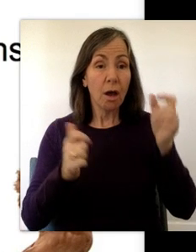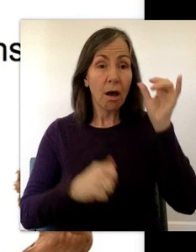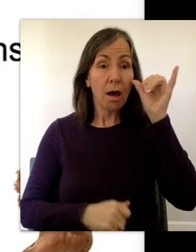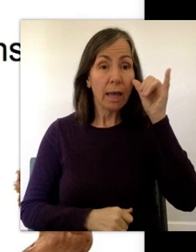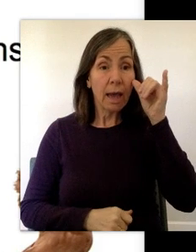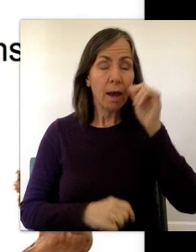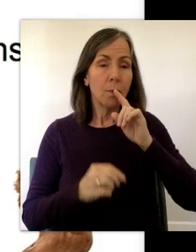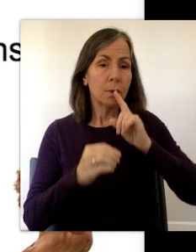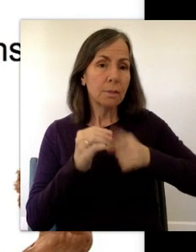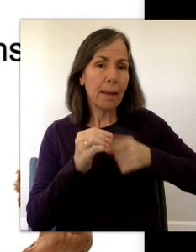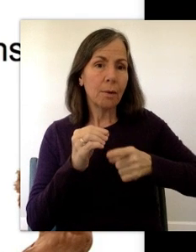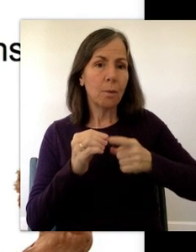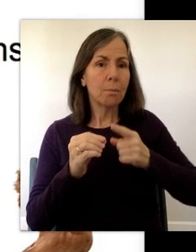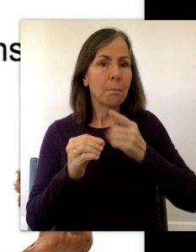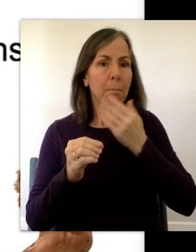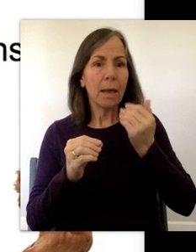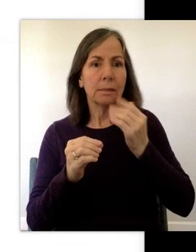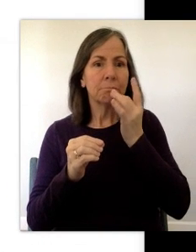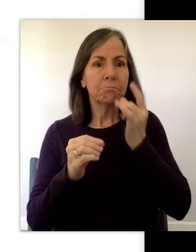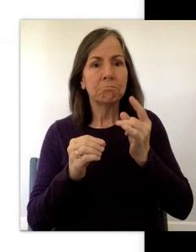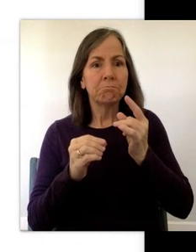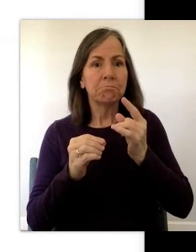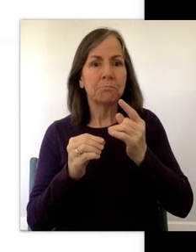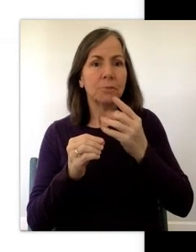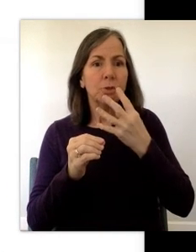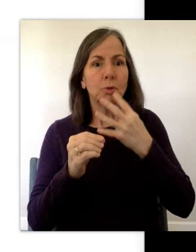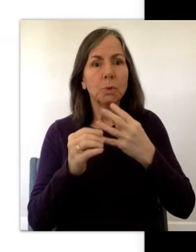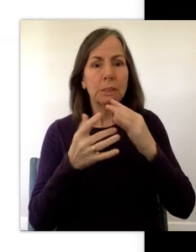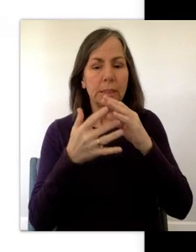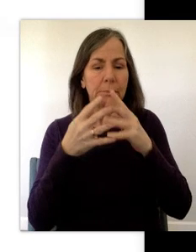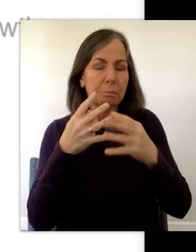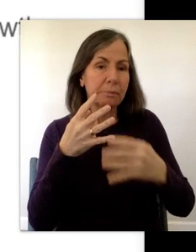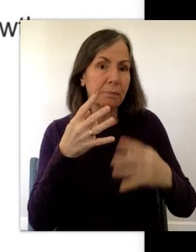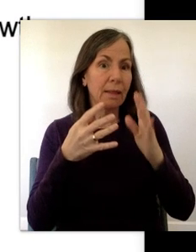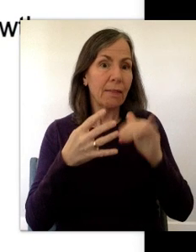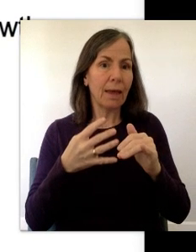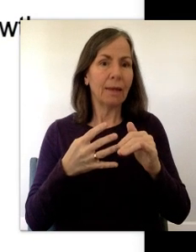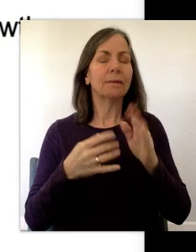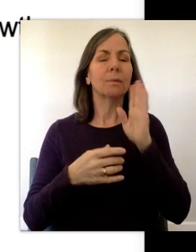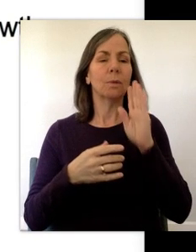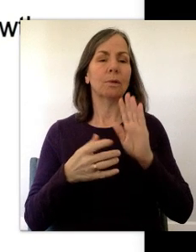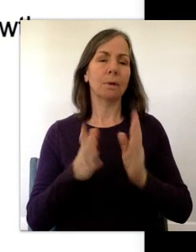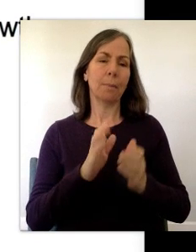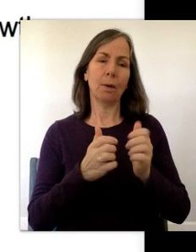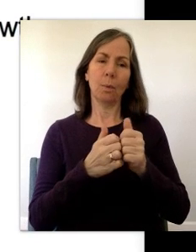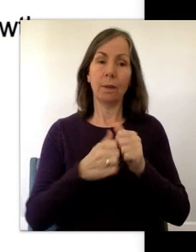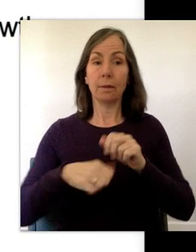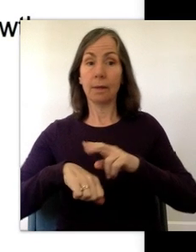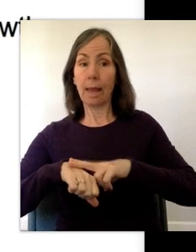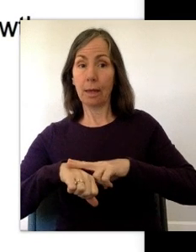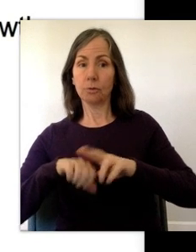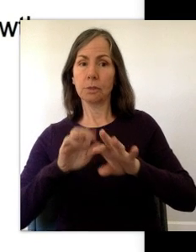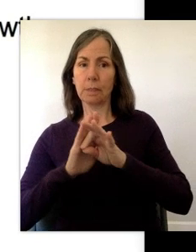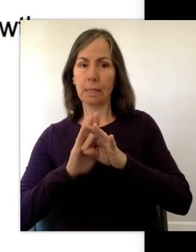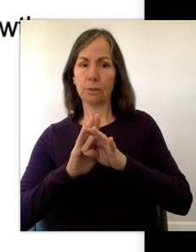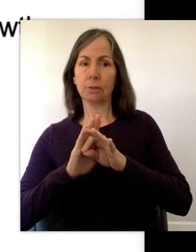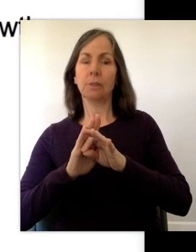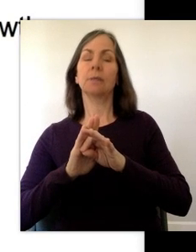juiciest tomatoes. That compared with natural selection is the